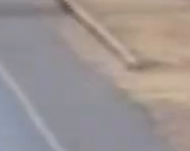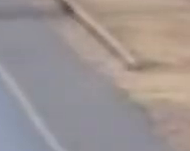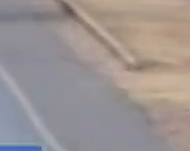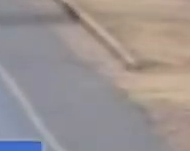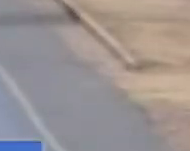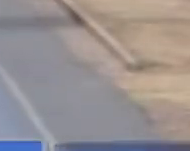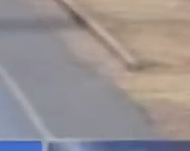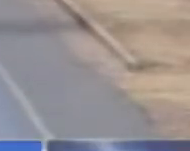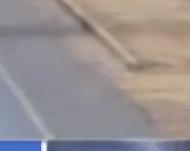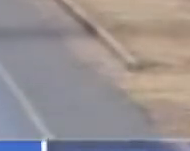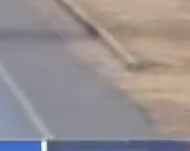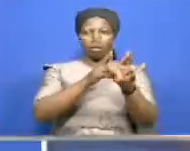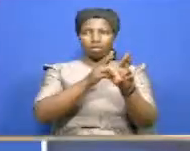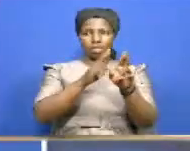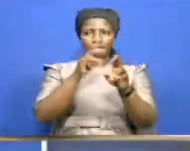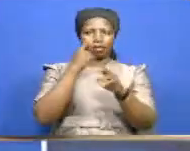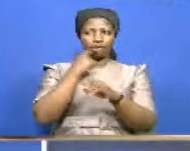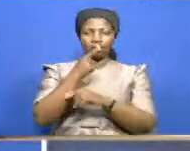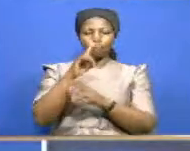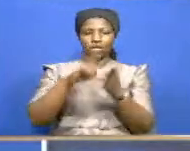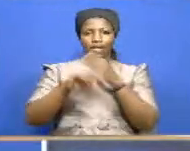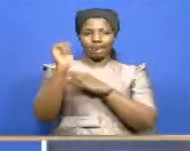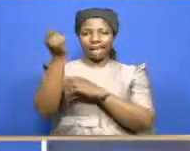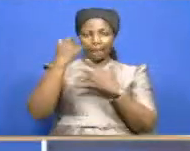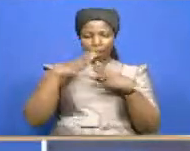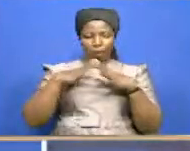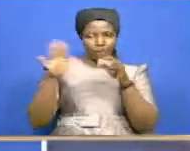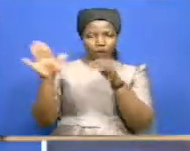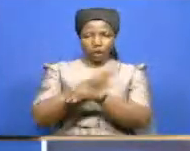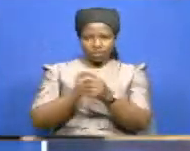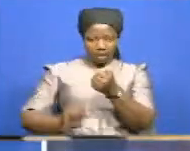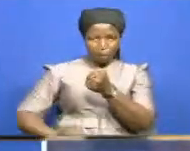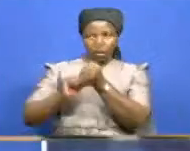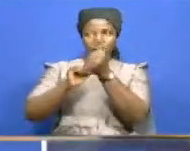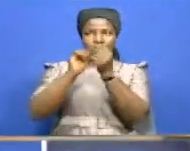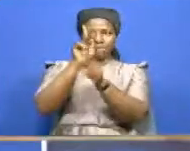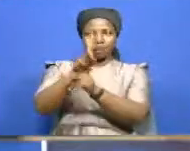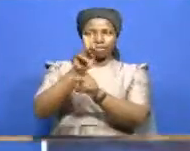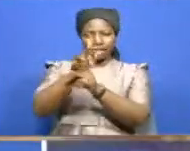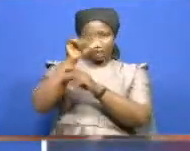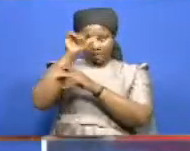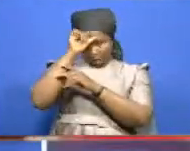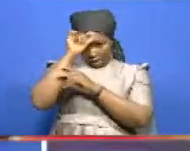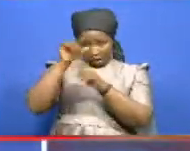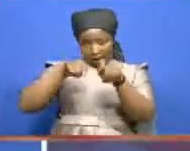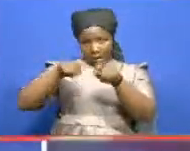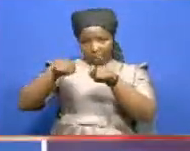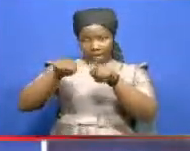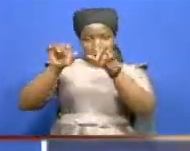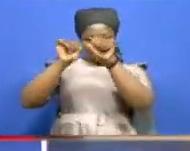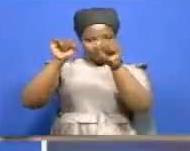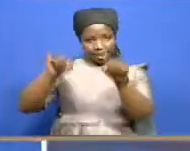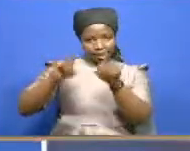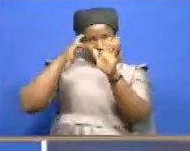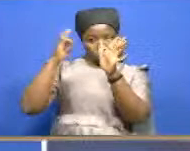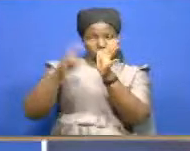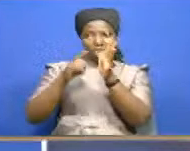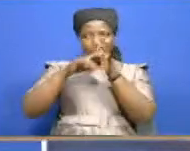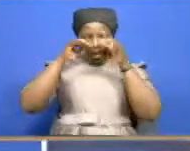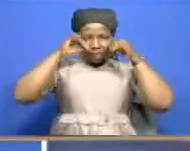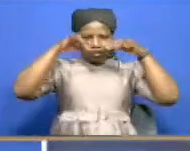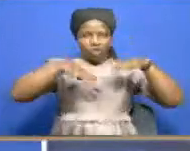According to the report, Kenyans overwhelmingly supported the retention of the governance system, acknowledging that devolution has had